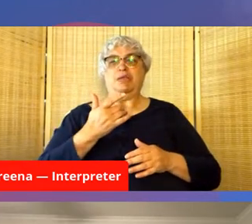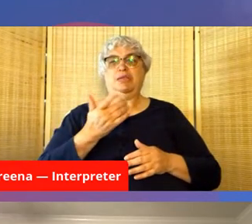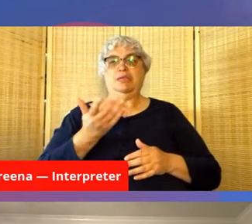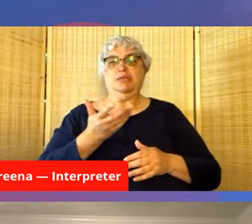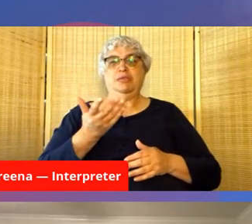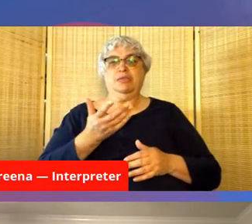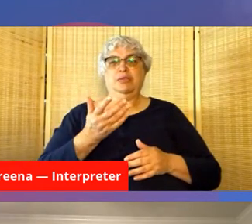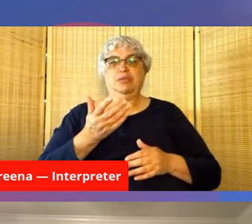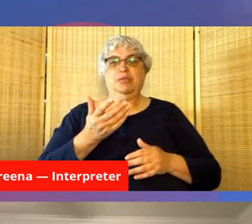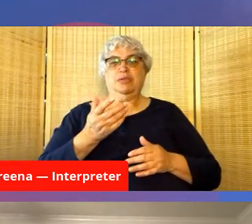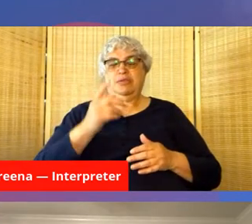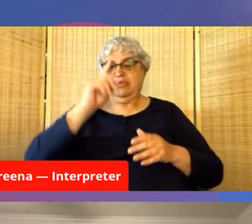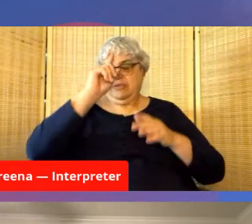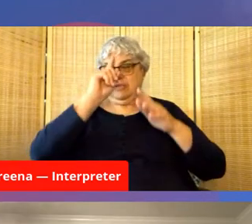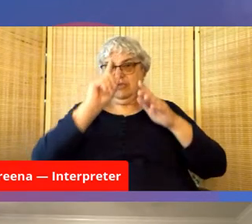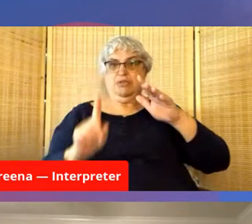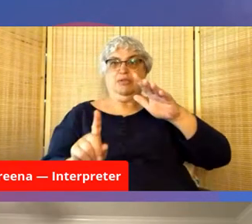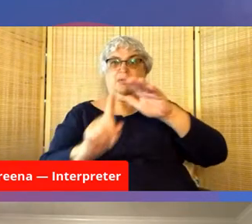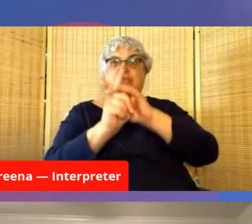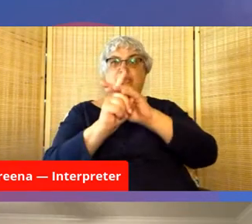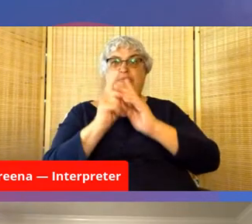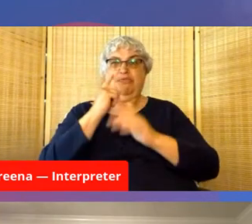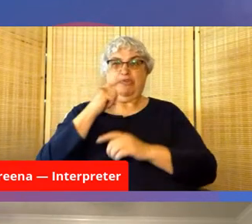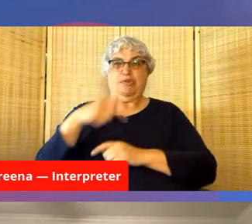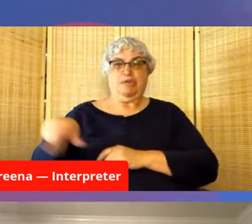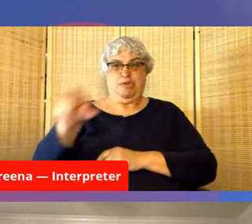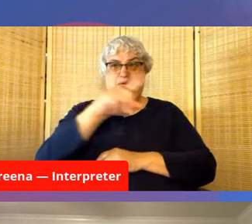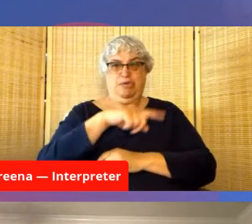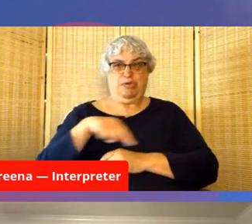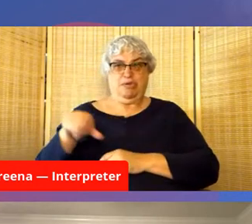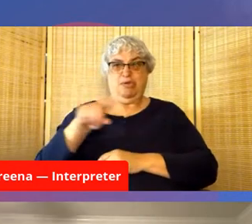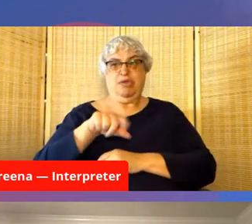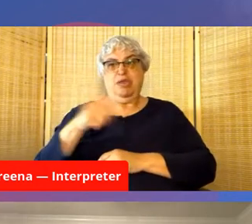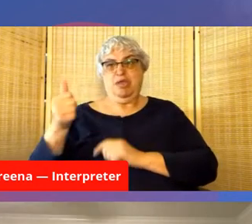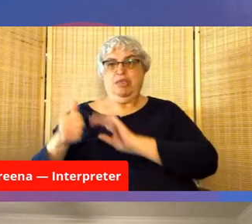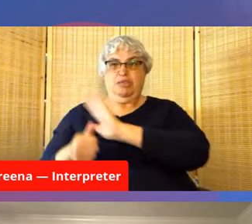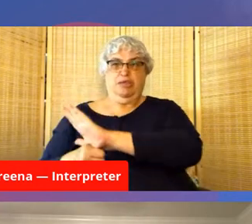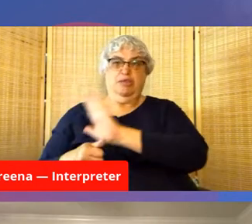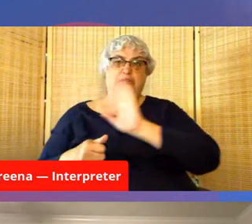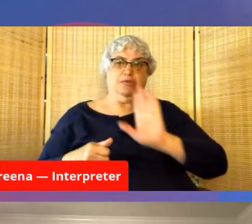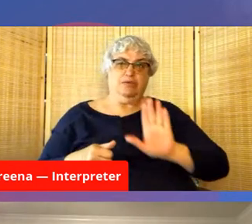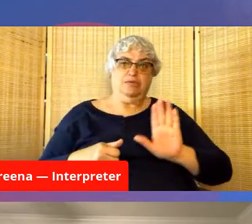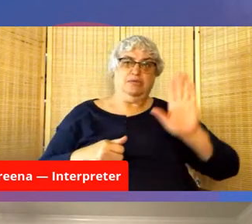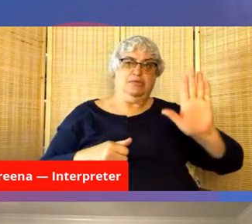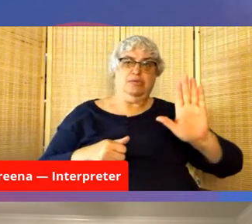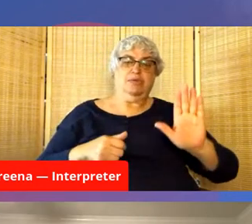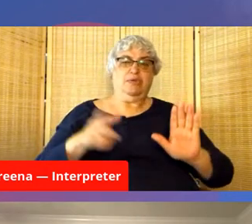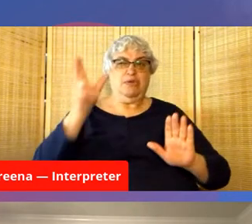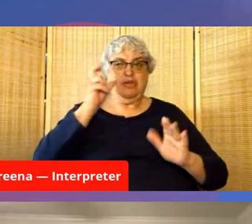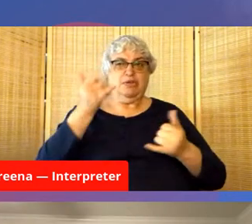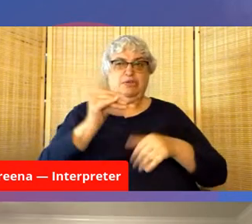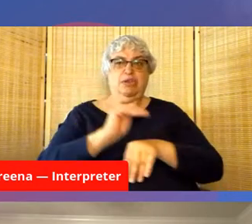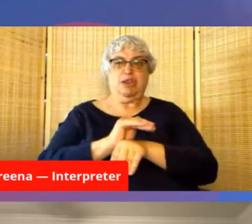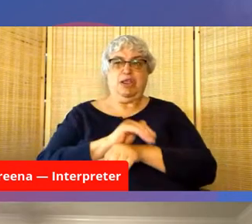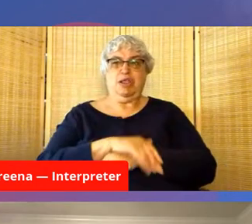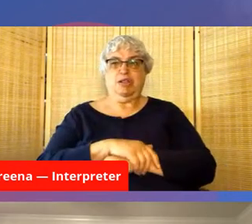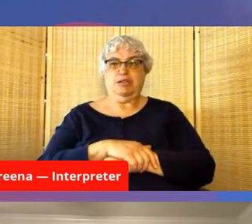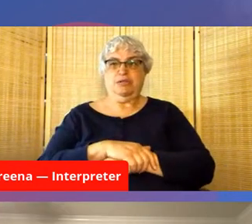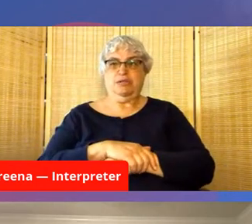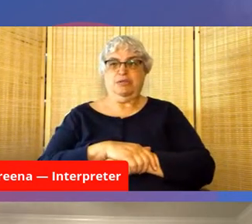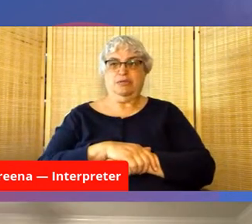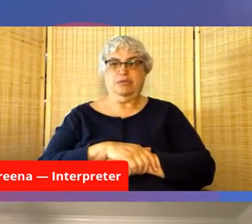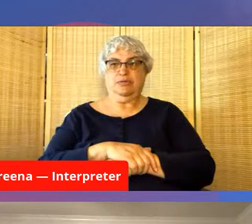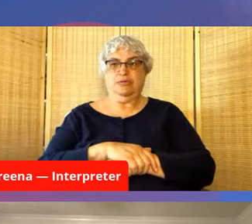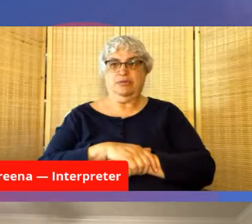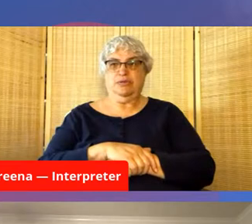what came to the surface for you about one of the other traditions that each of you heard tonight? And